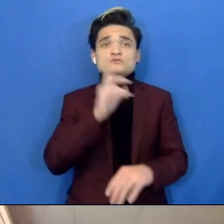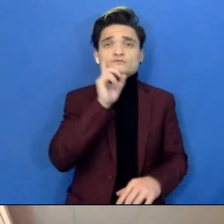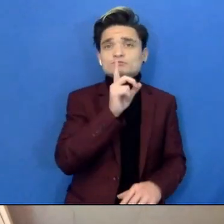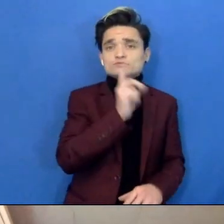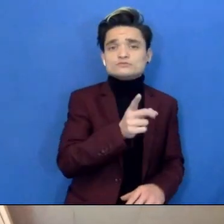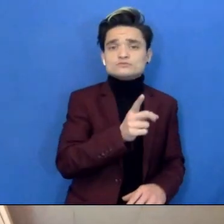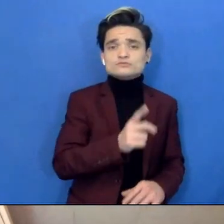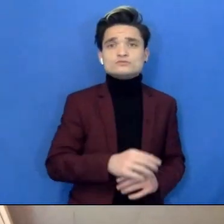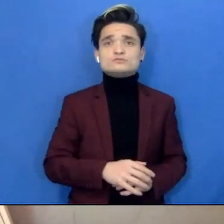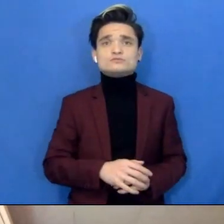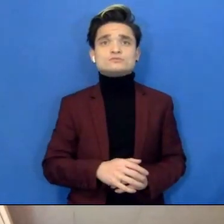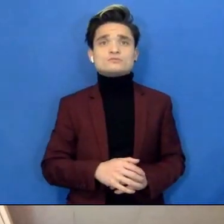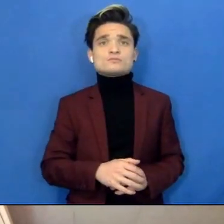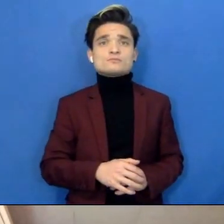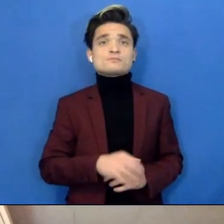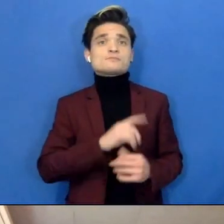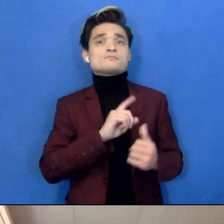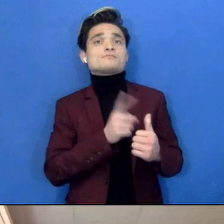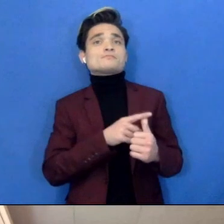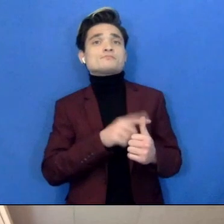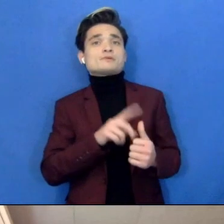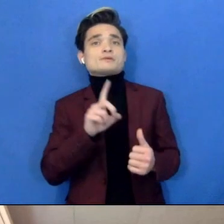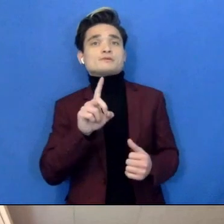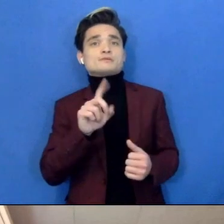Daniela, then Joe, and then Felipe. Thank you. So Daniela.